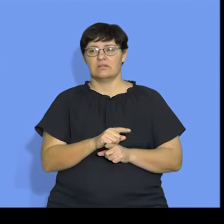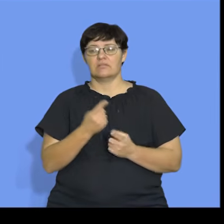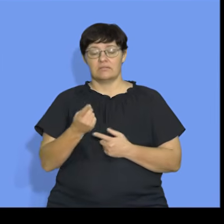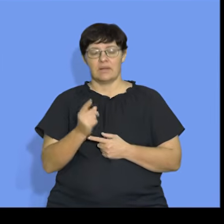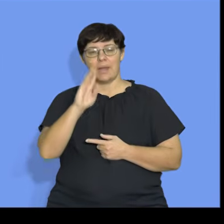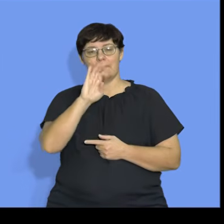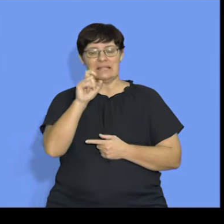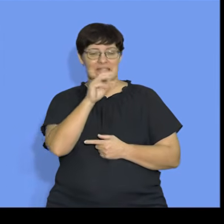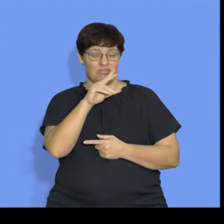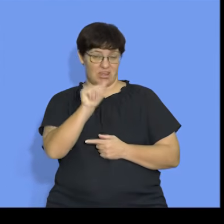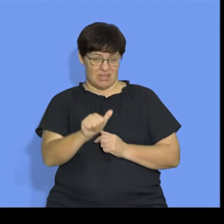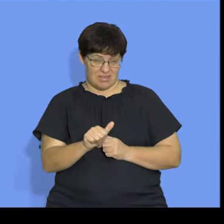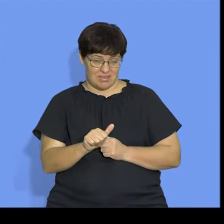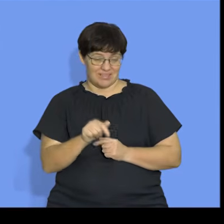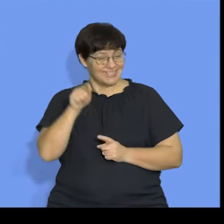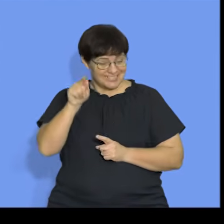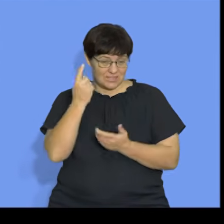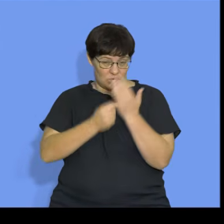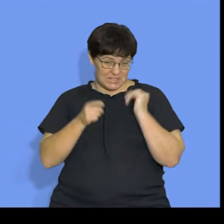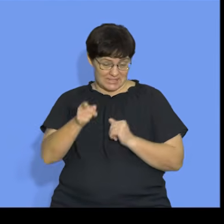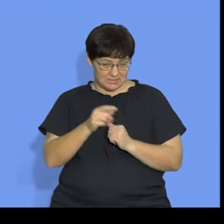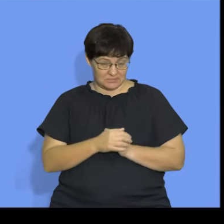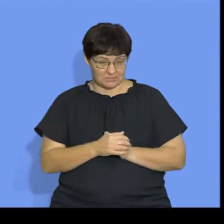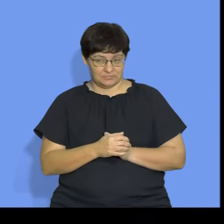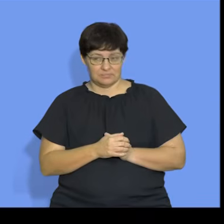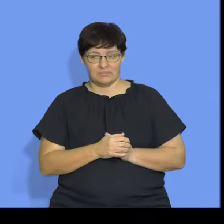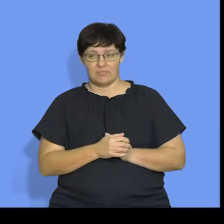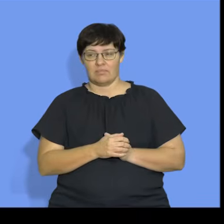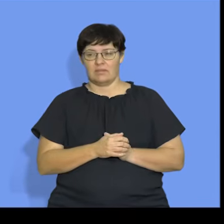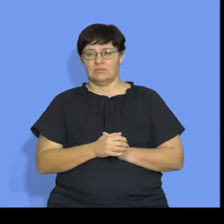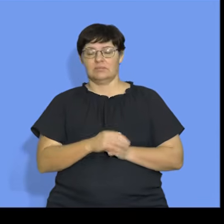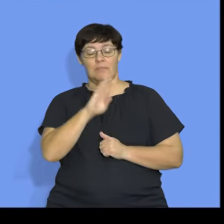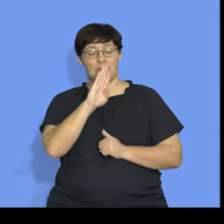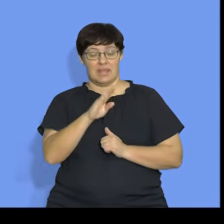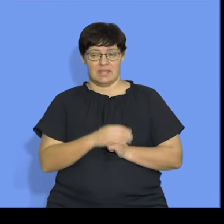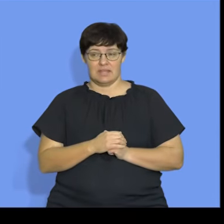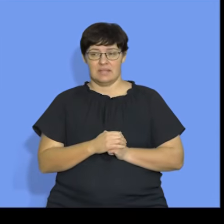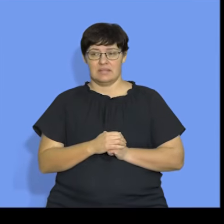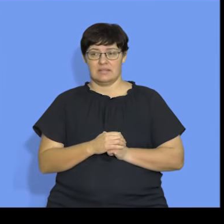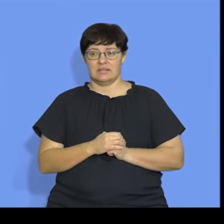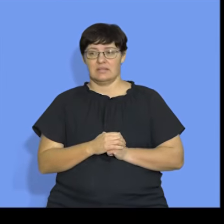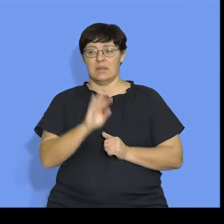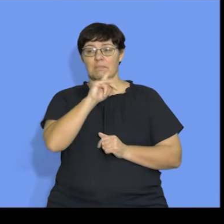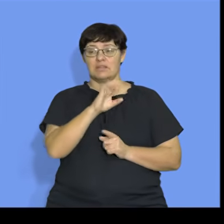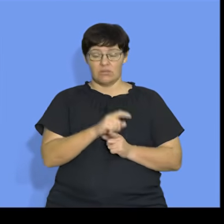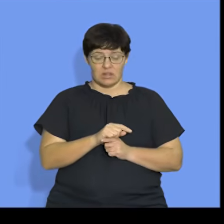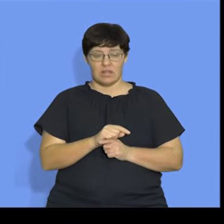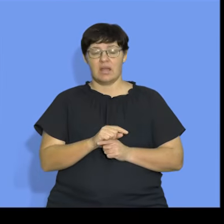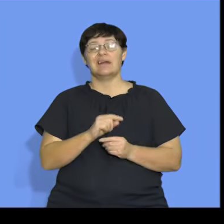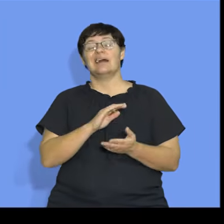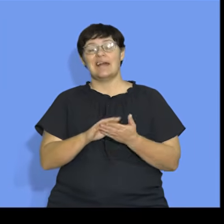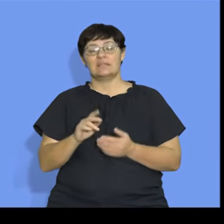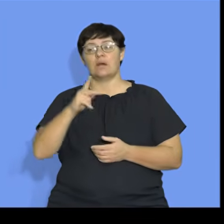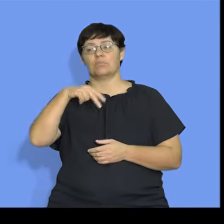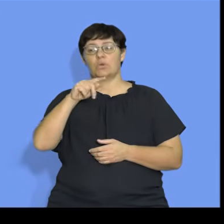that antibiotics are used for bacteria. All right, question number B, all right, is bacterial